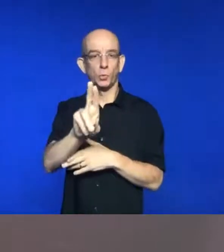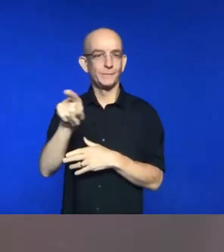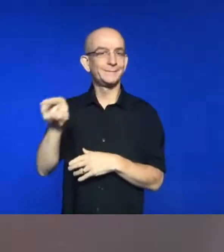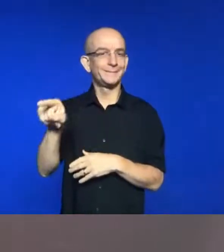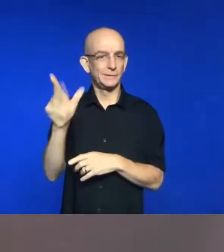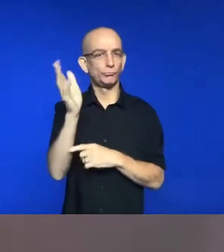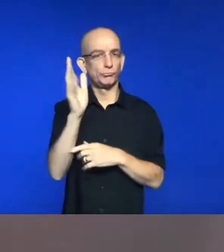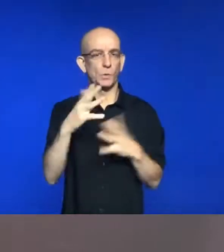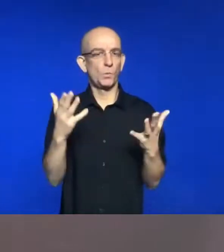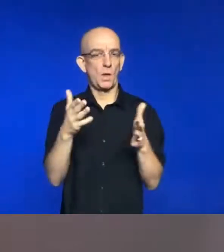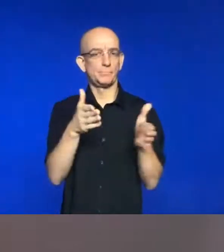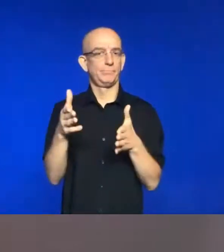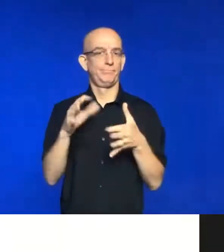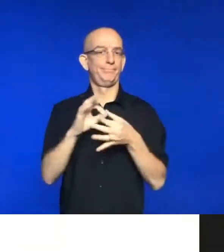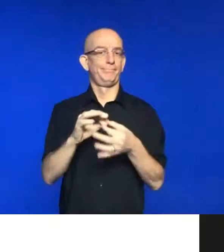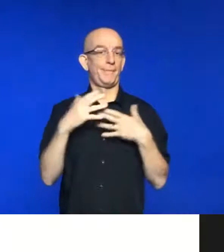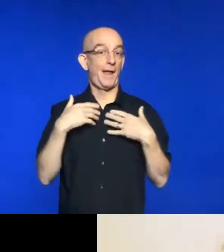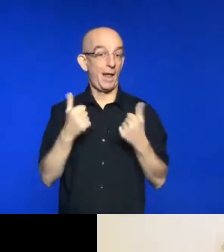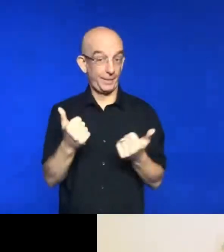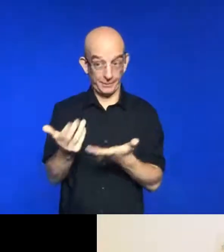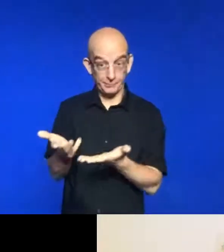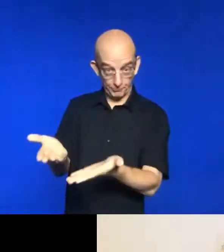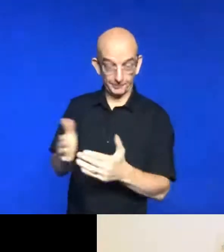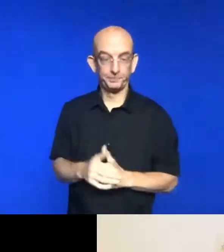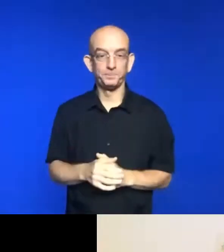Thank you. Thank you, Vladimir, and